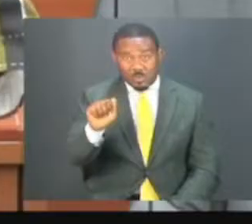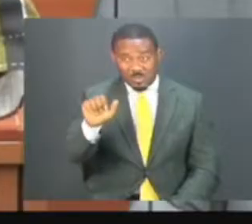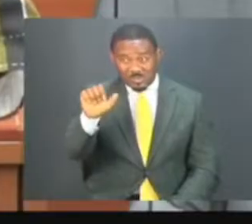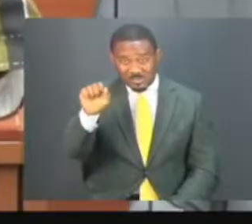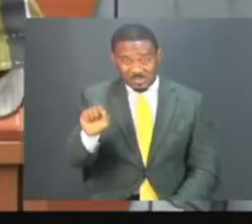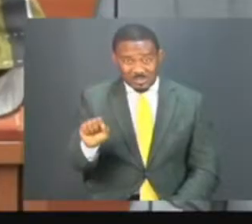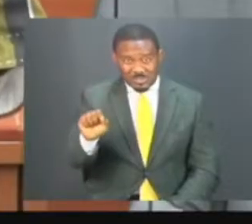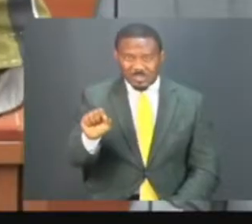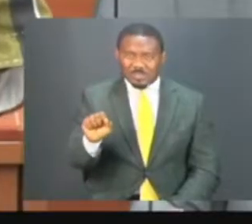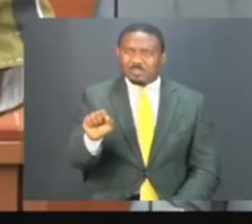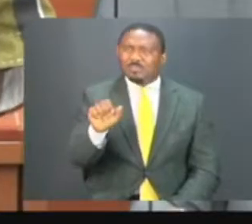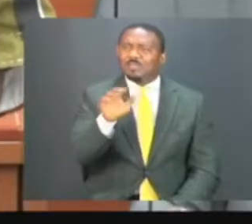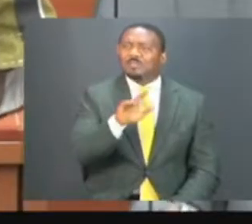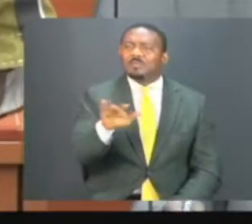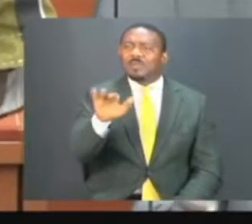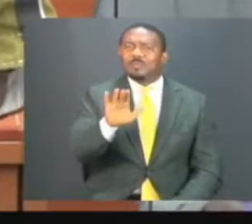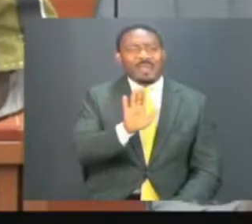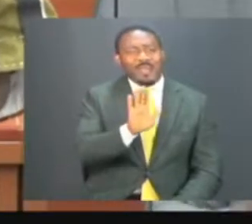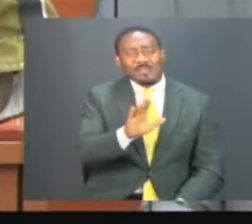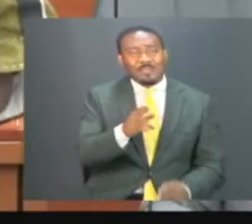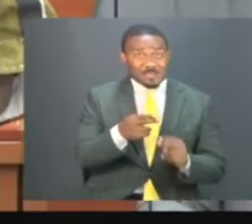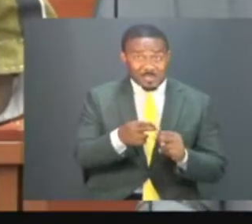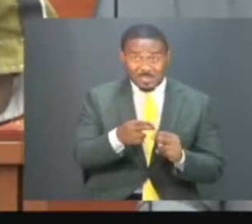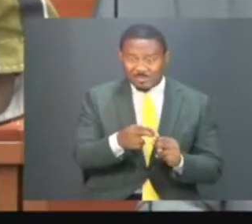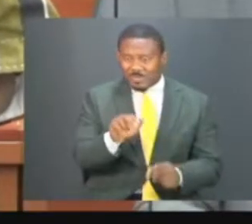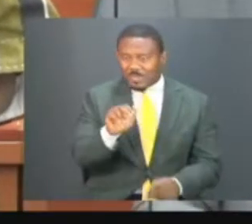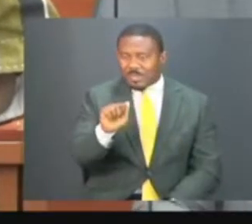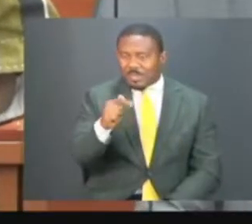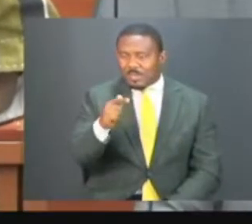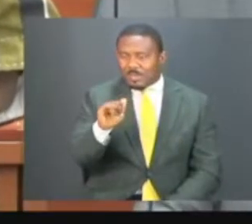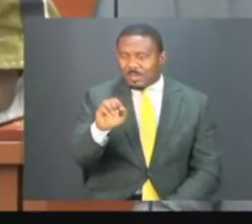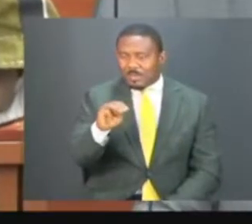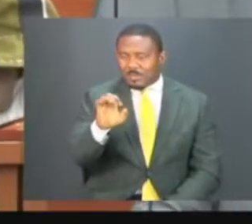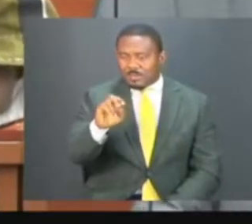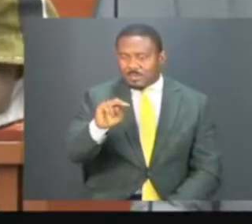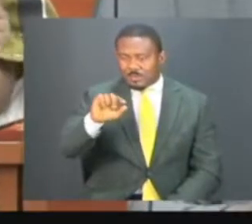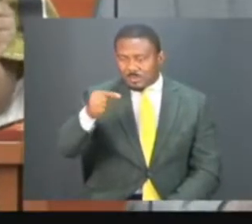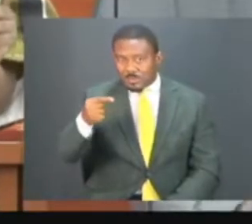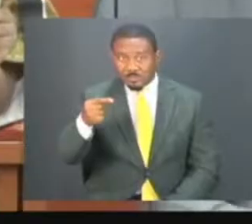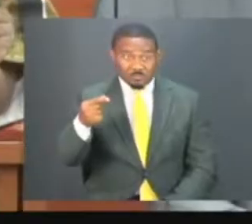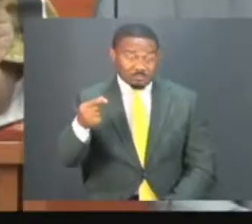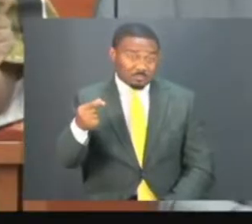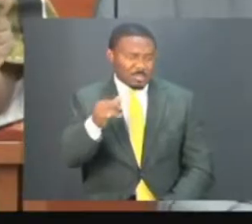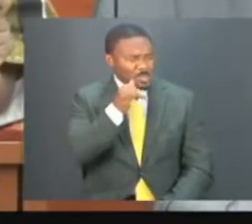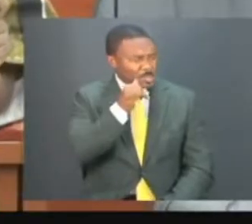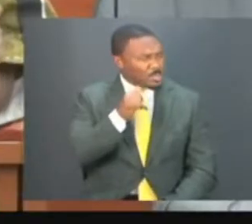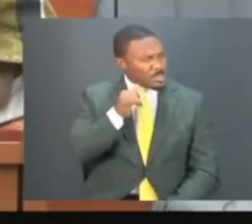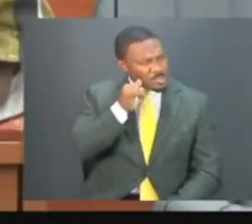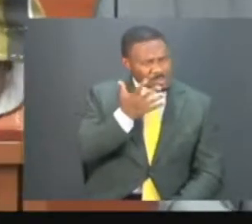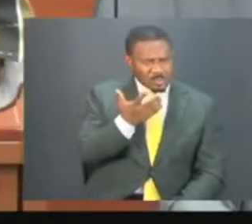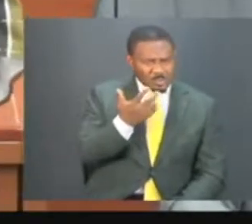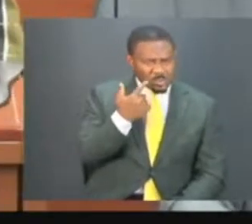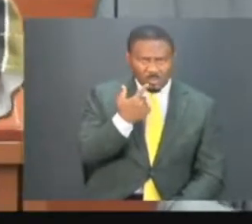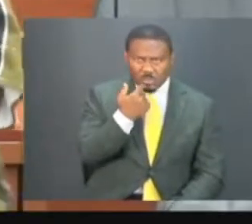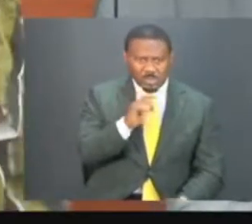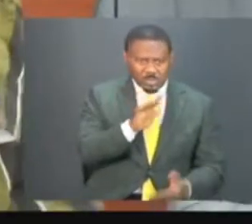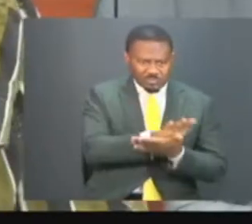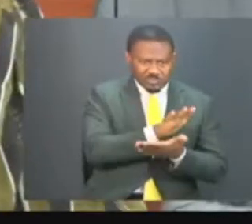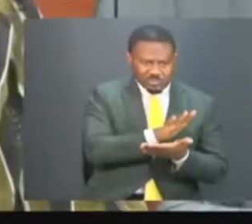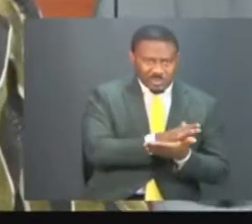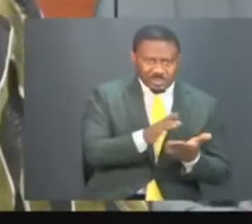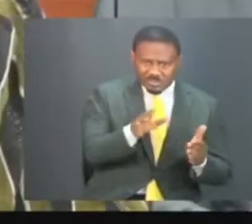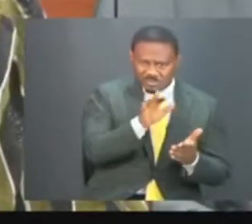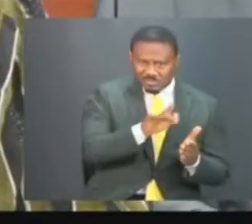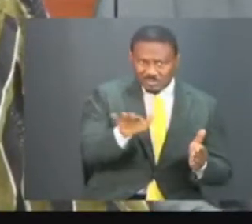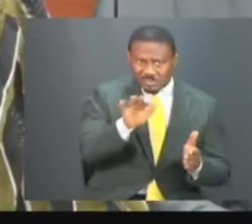with N. If you look at the other paper for yesterday, it had the same spelling, but on